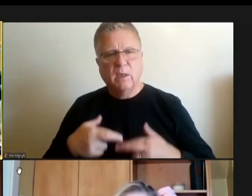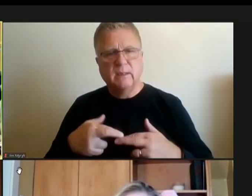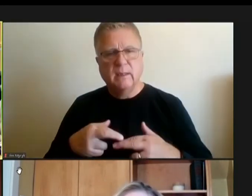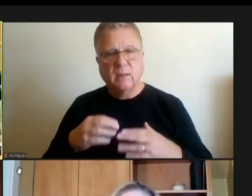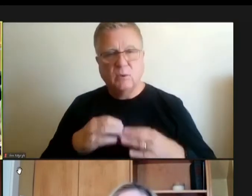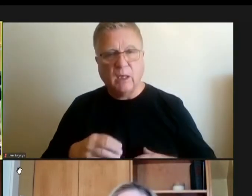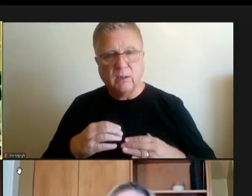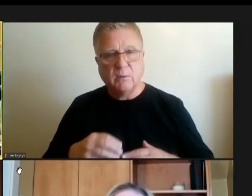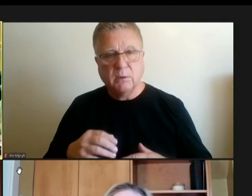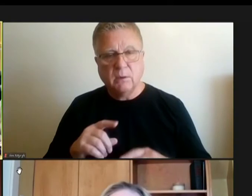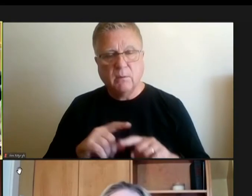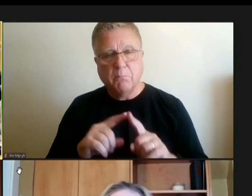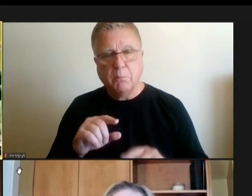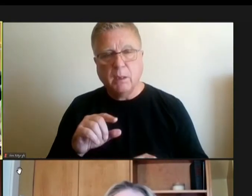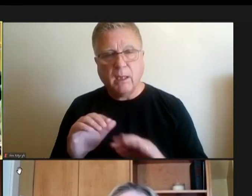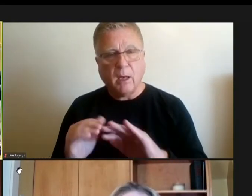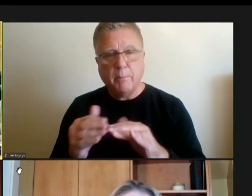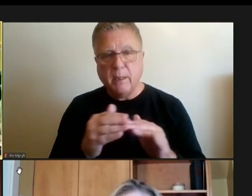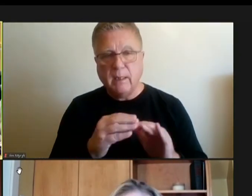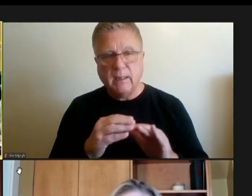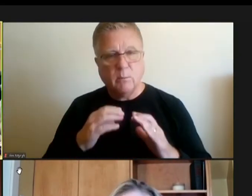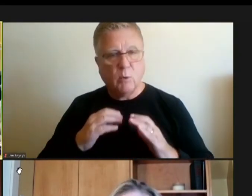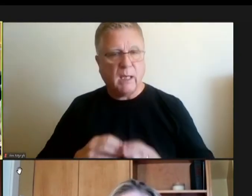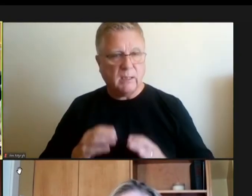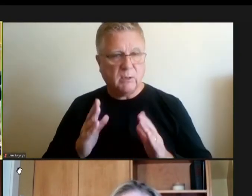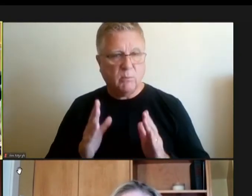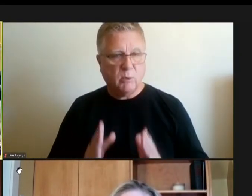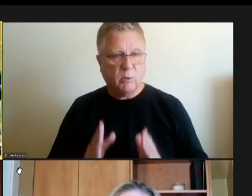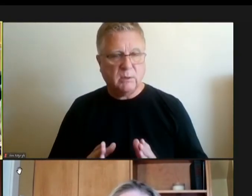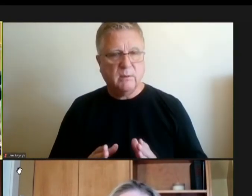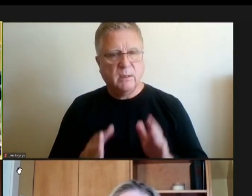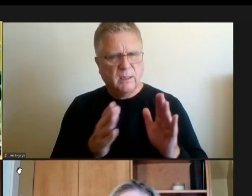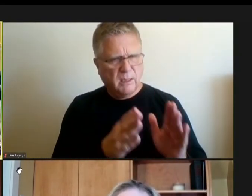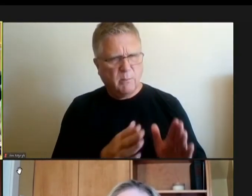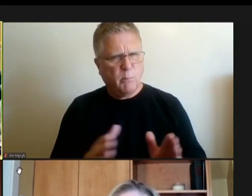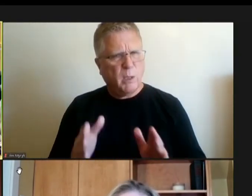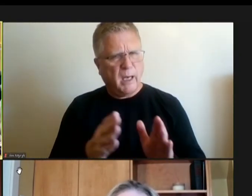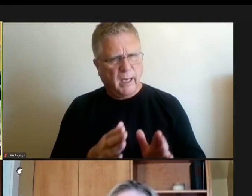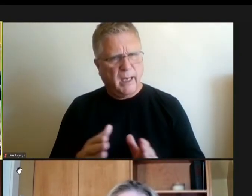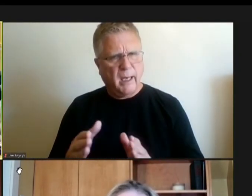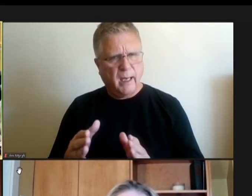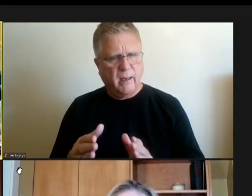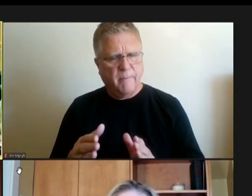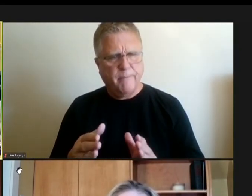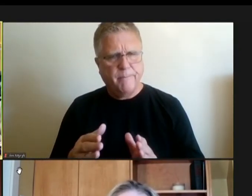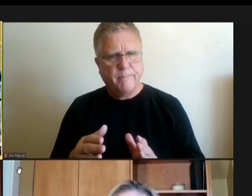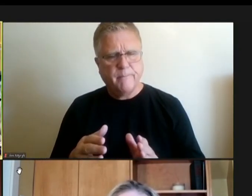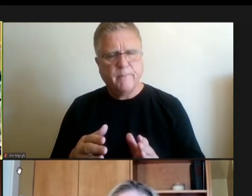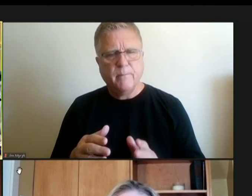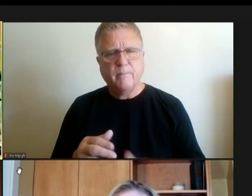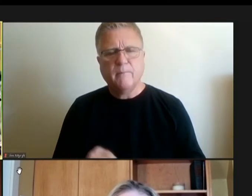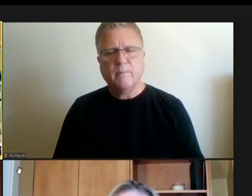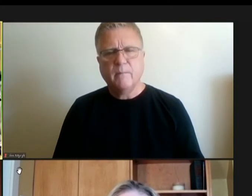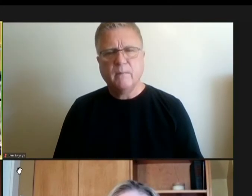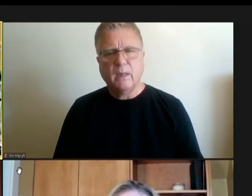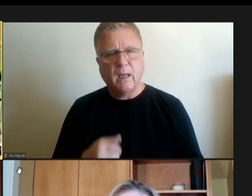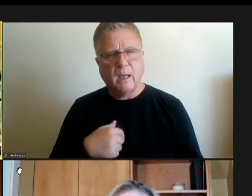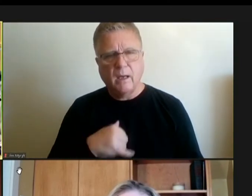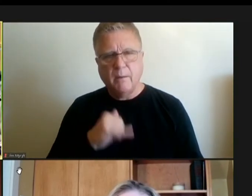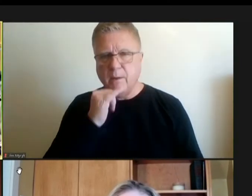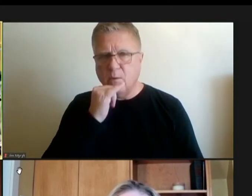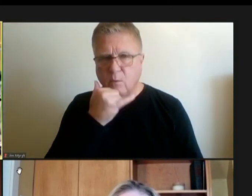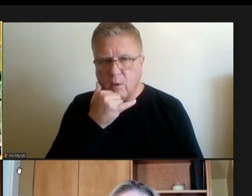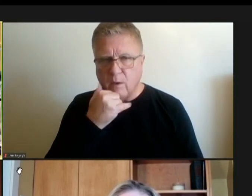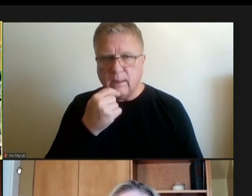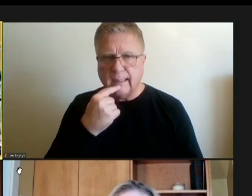but our municipal customers to plan accordingly. I would be remiss if